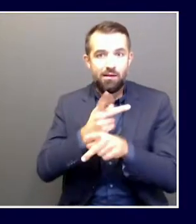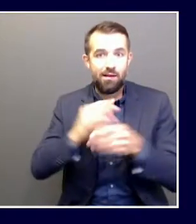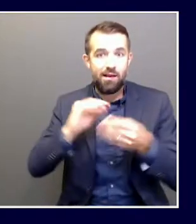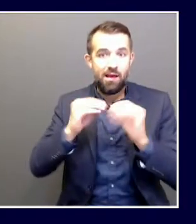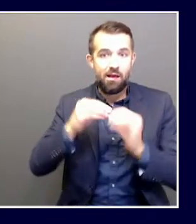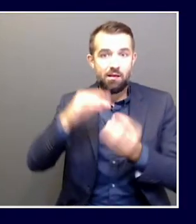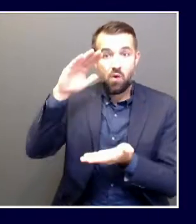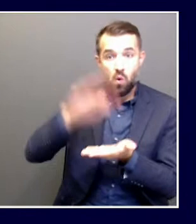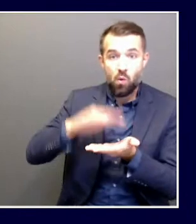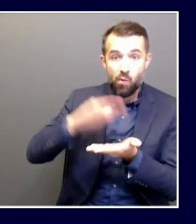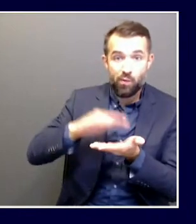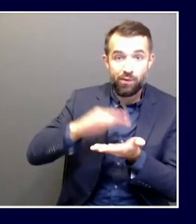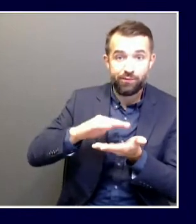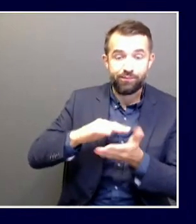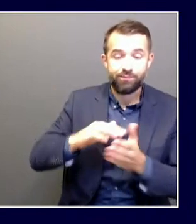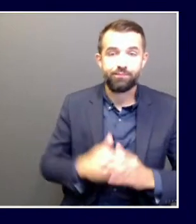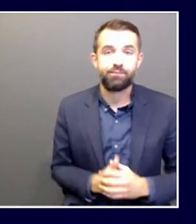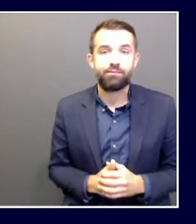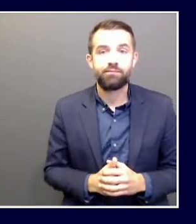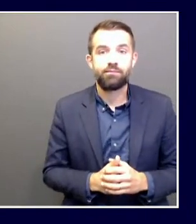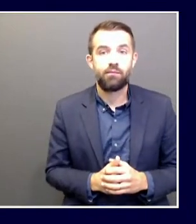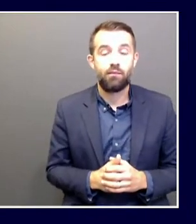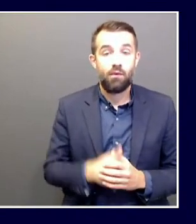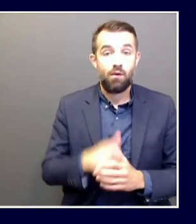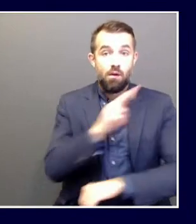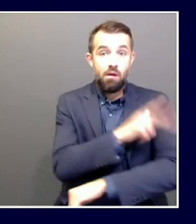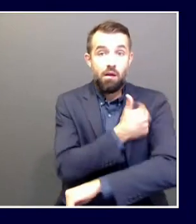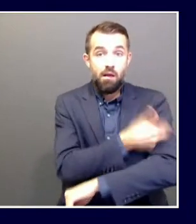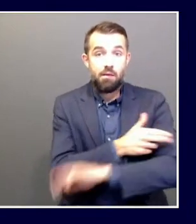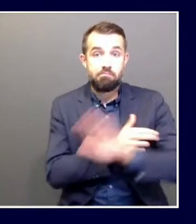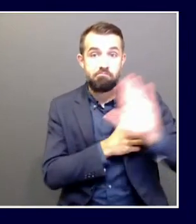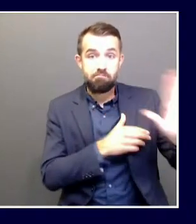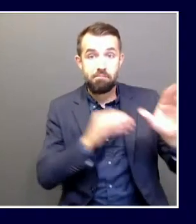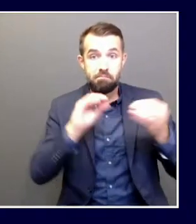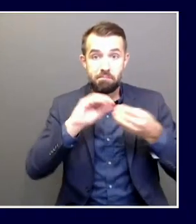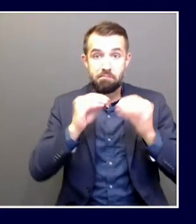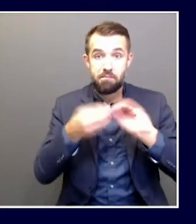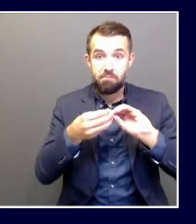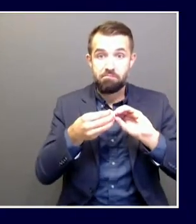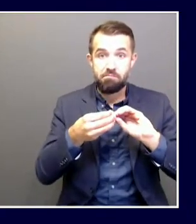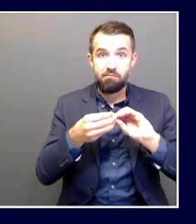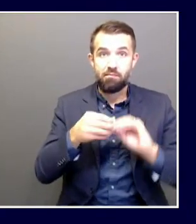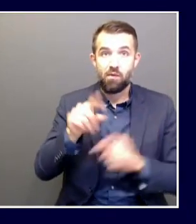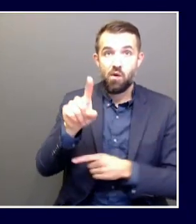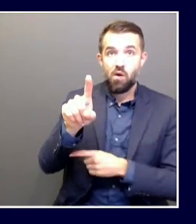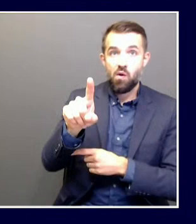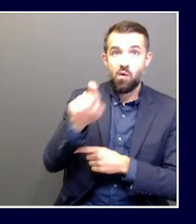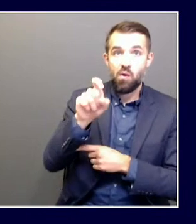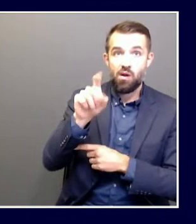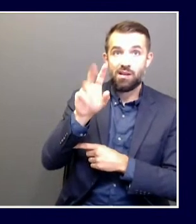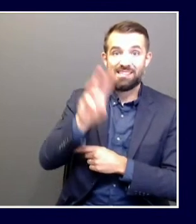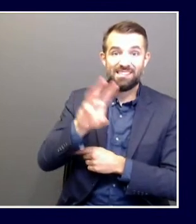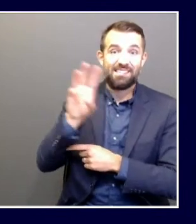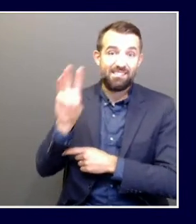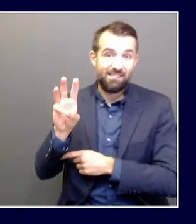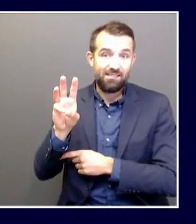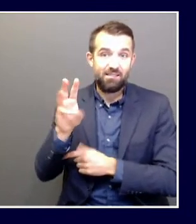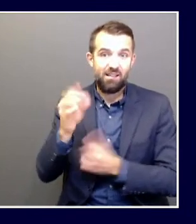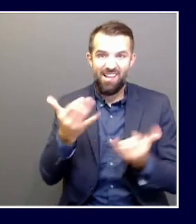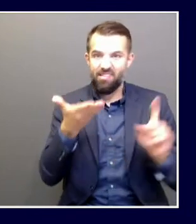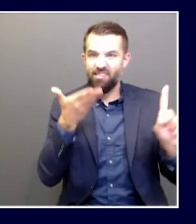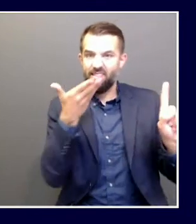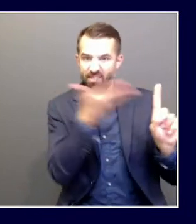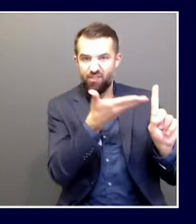In terms of hospitalizations, there are 166 people in the hospital right now with COVID-19 in